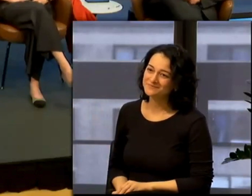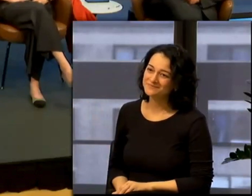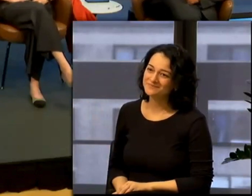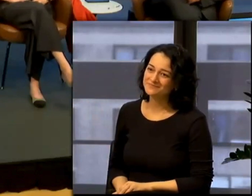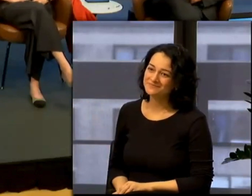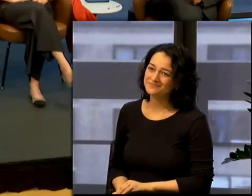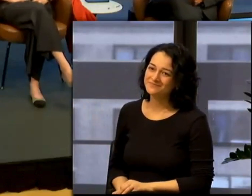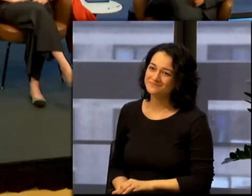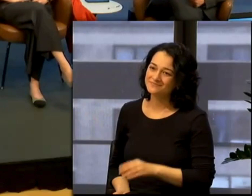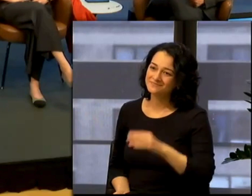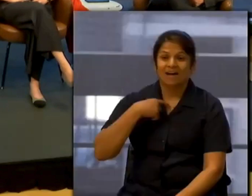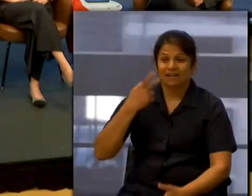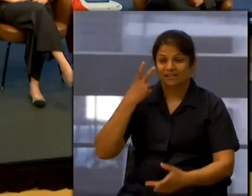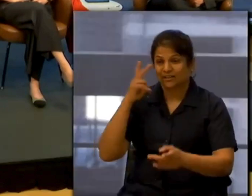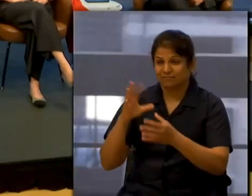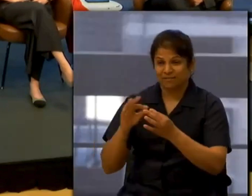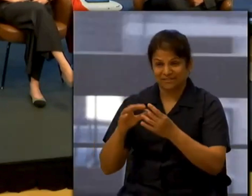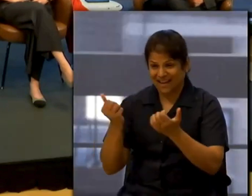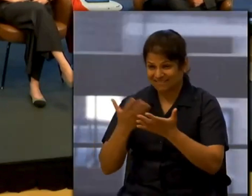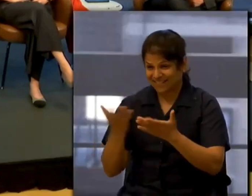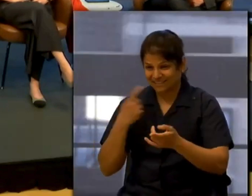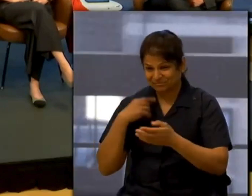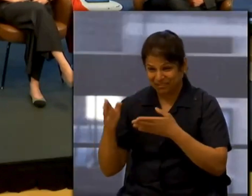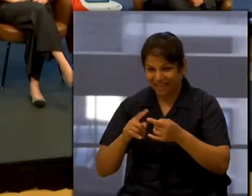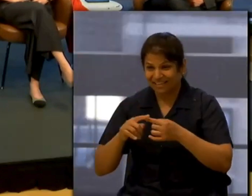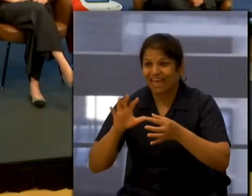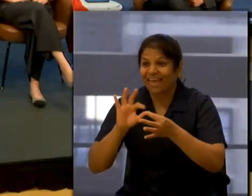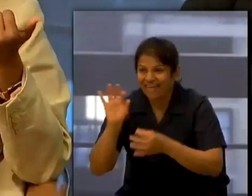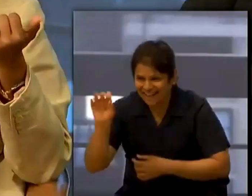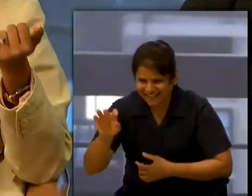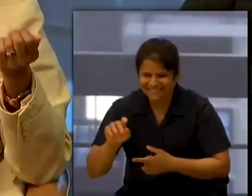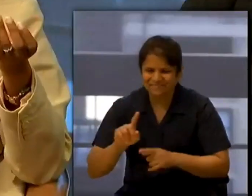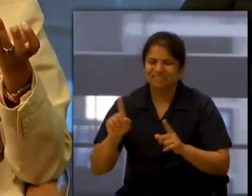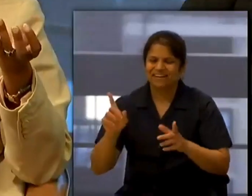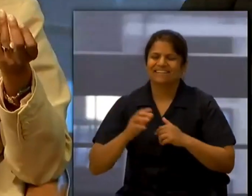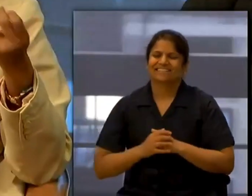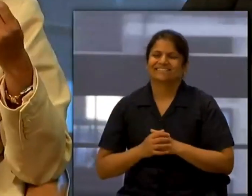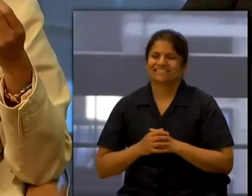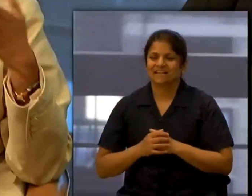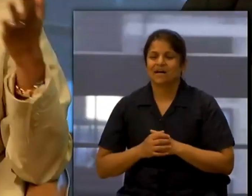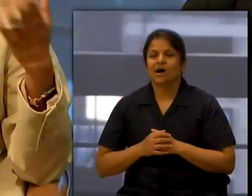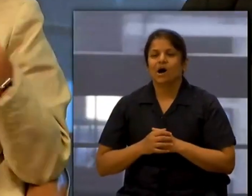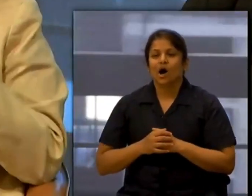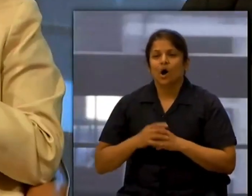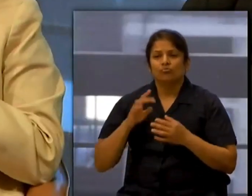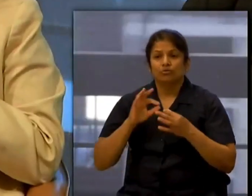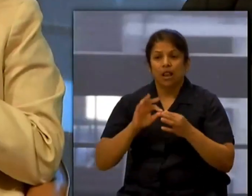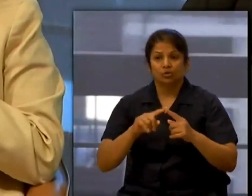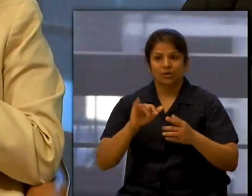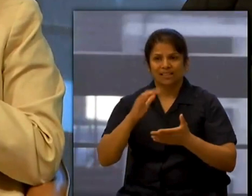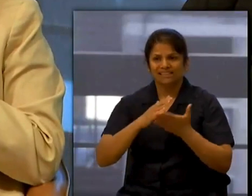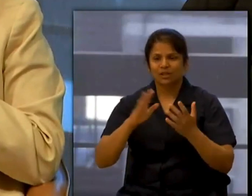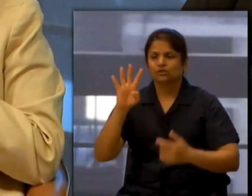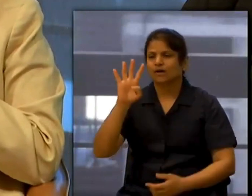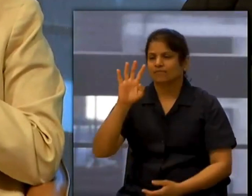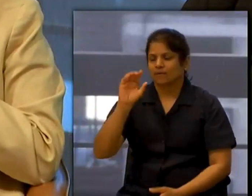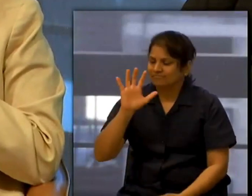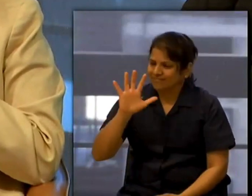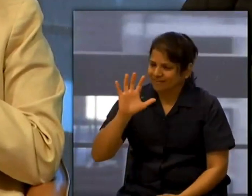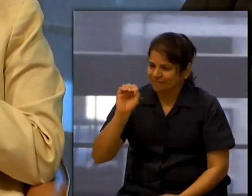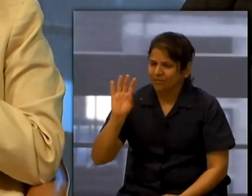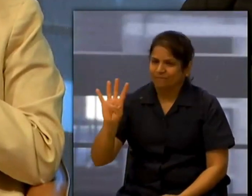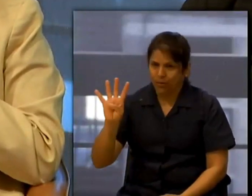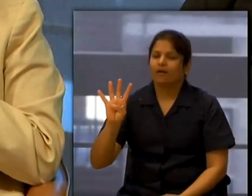belt. The only other thing I will say is that when we were talking about Section 504 earlier, the final rules that were just published,